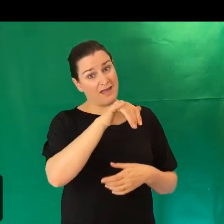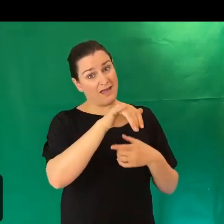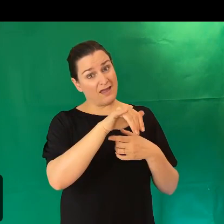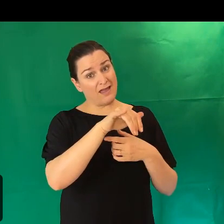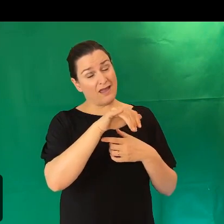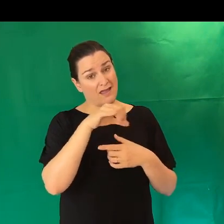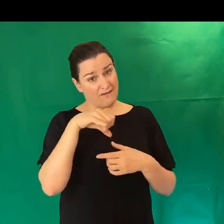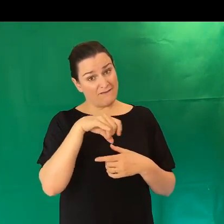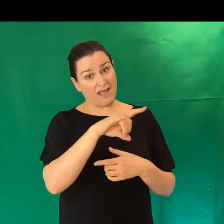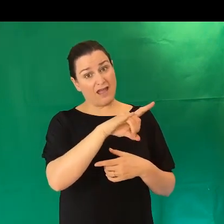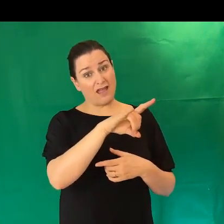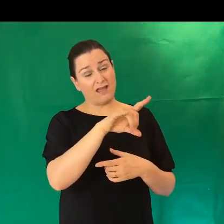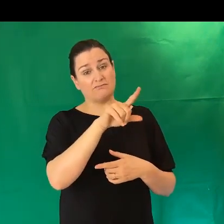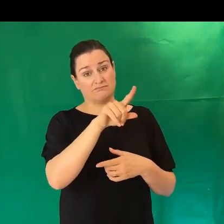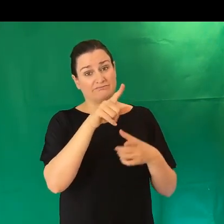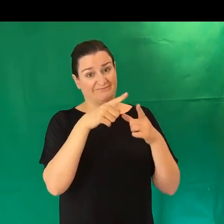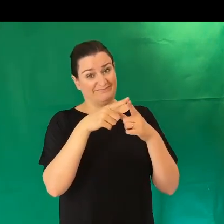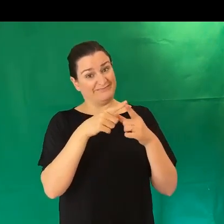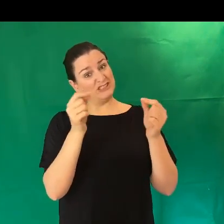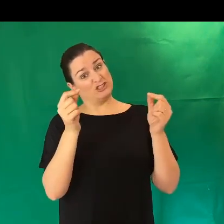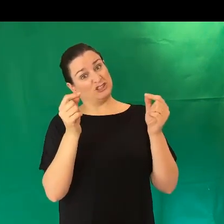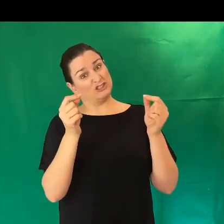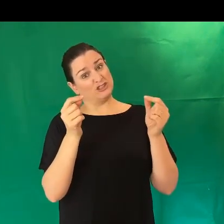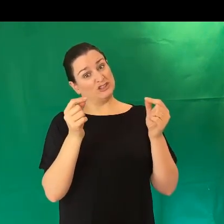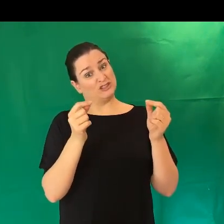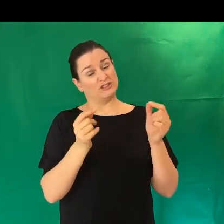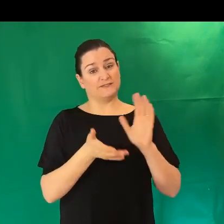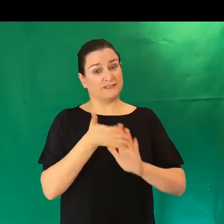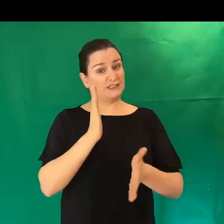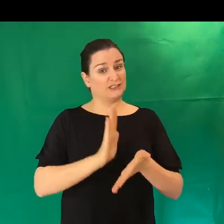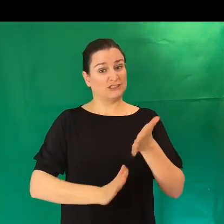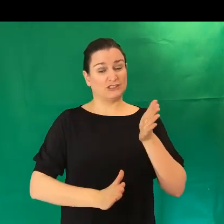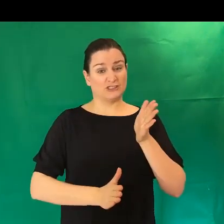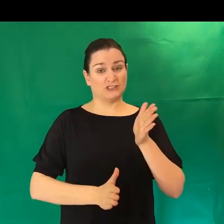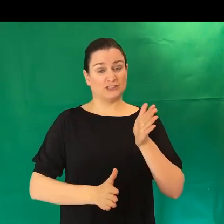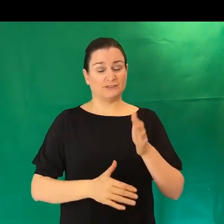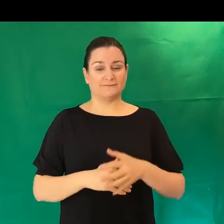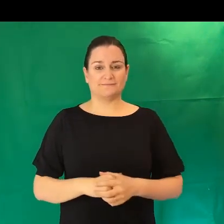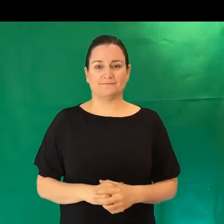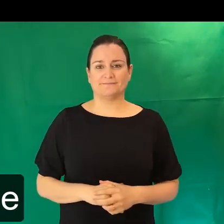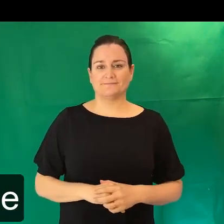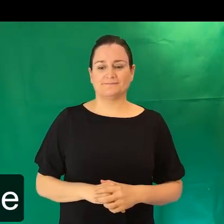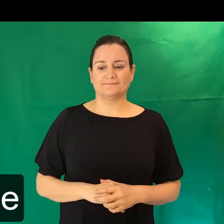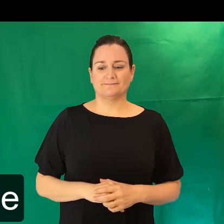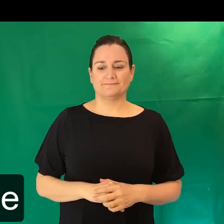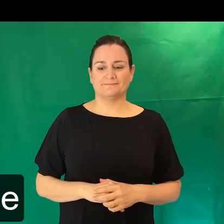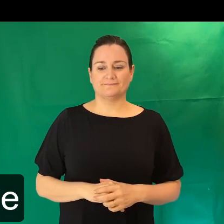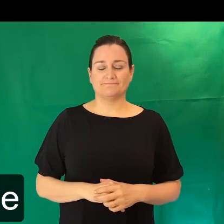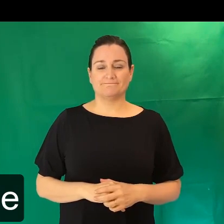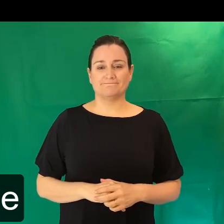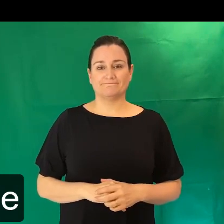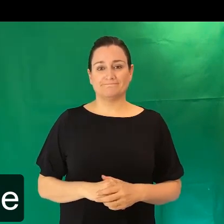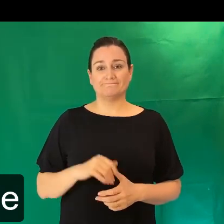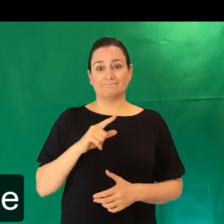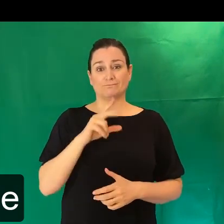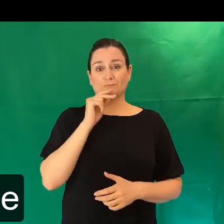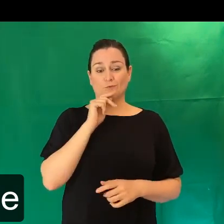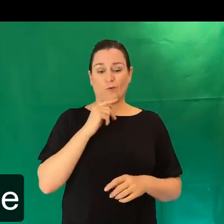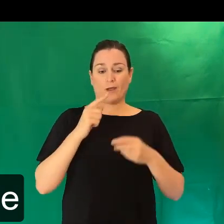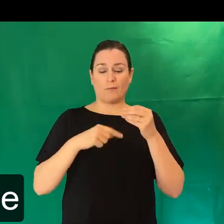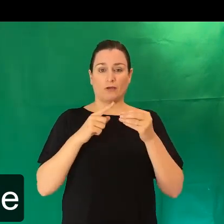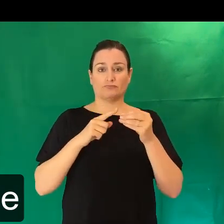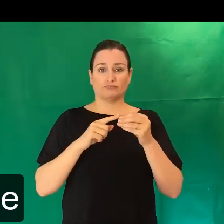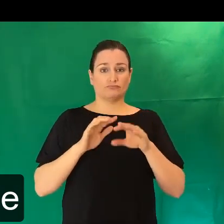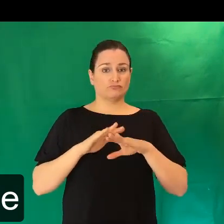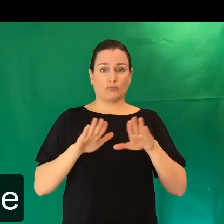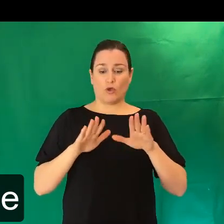fly, and finish. Just one example. She's also talking about the non-here and